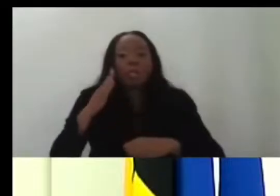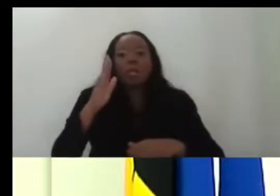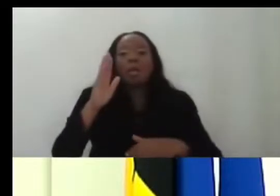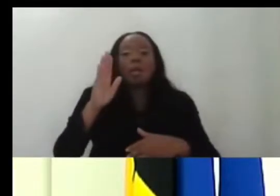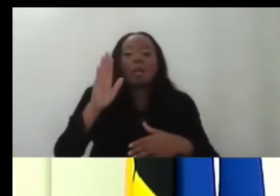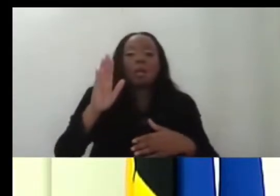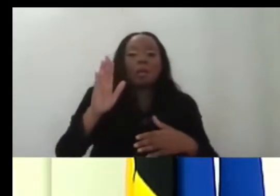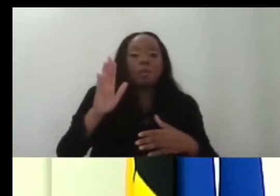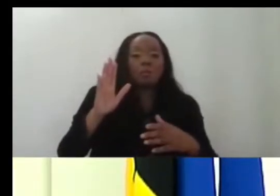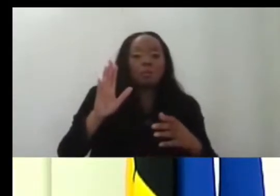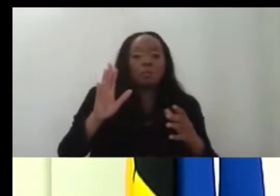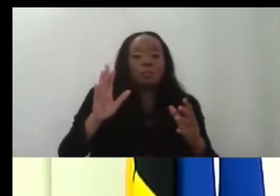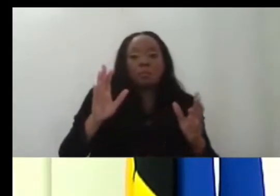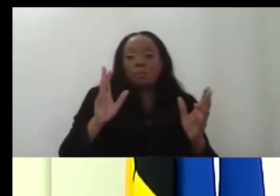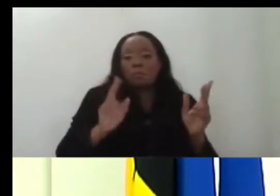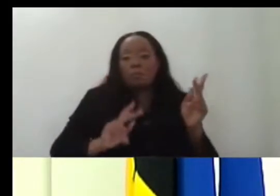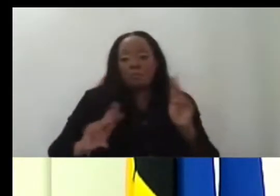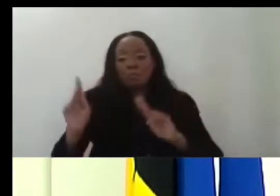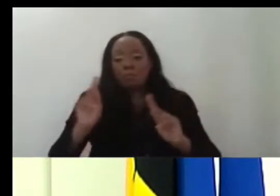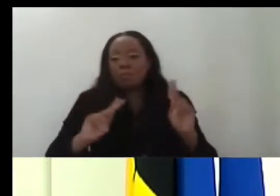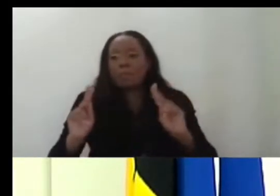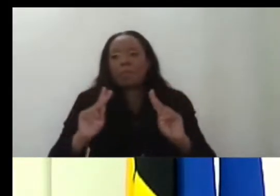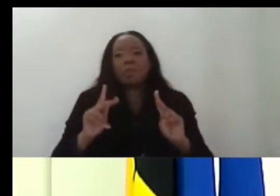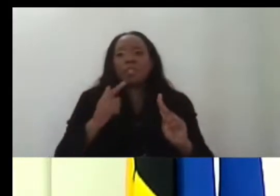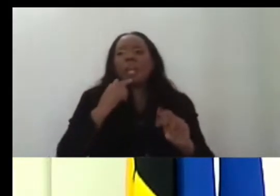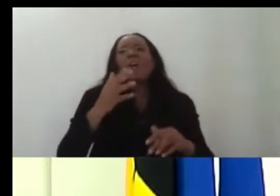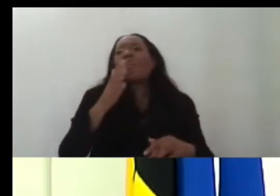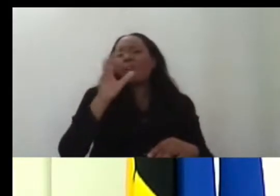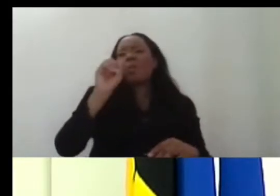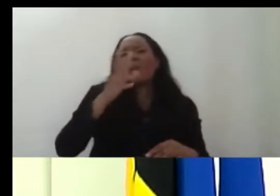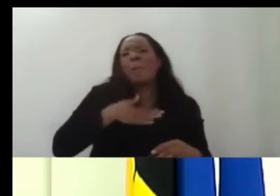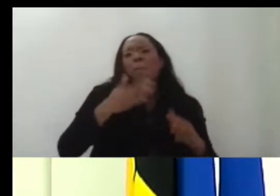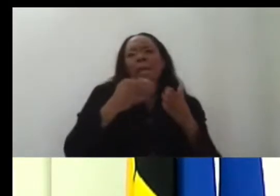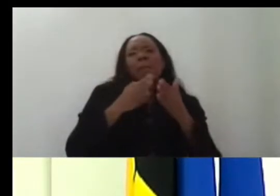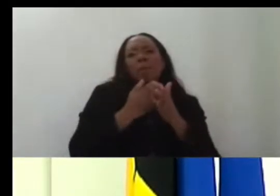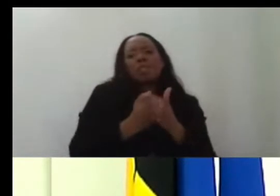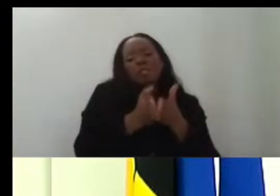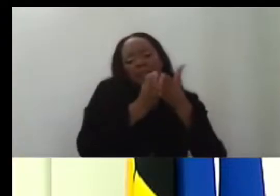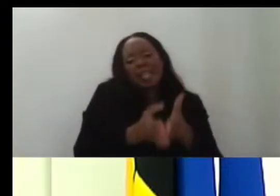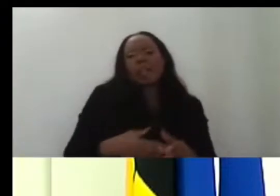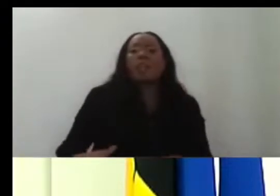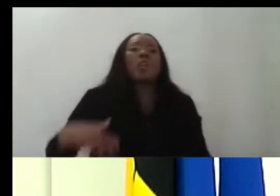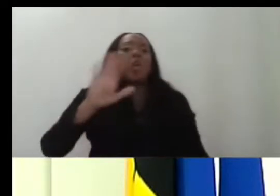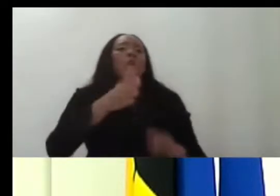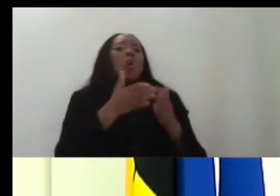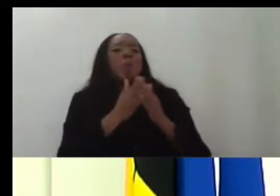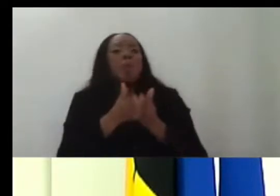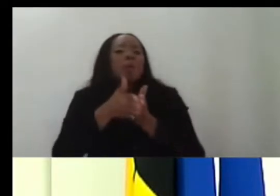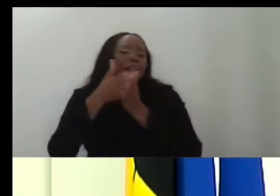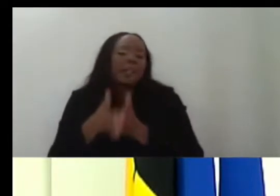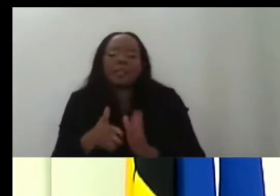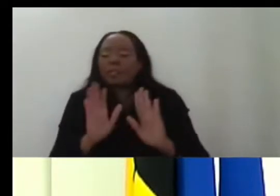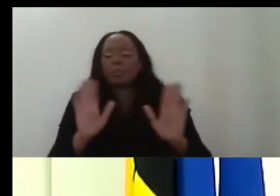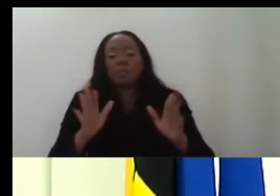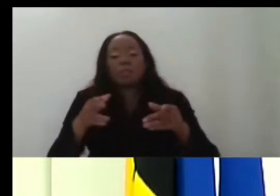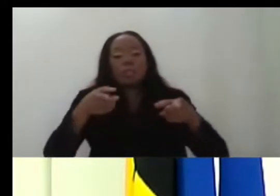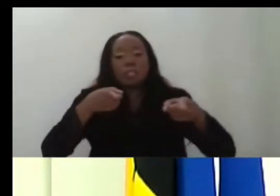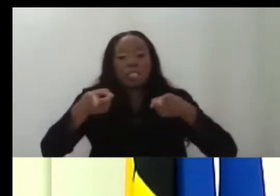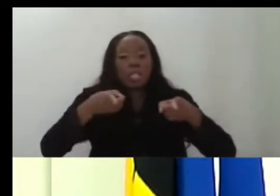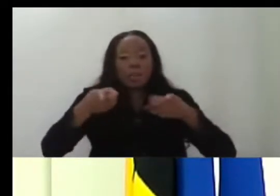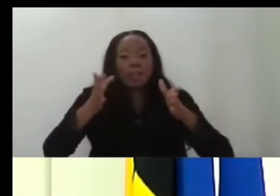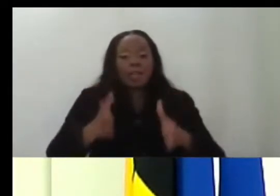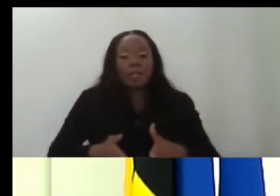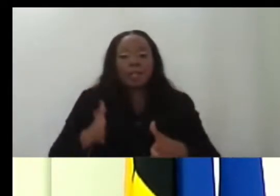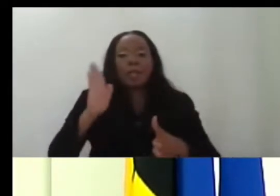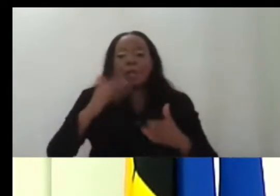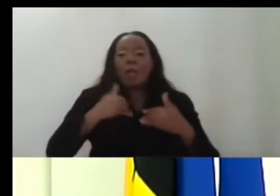going wherever they can go to, right? No. The director of the fisheries is coordinating